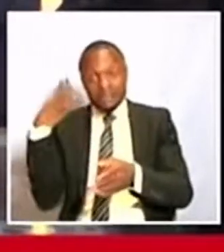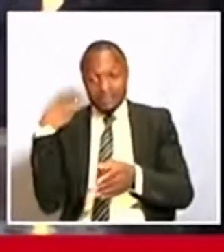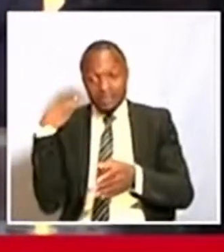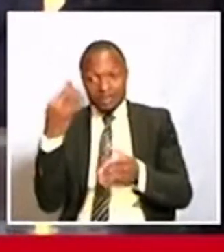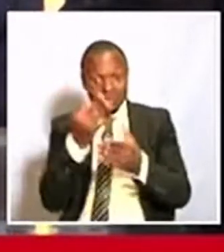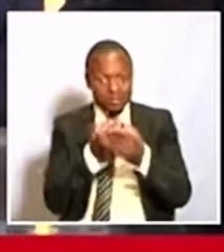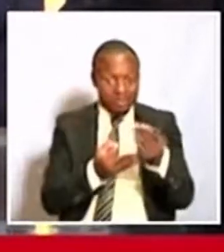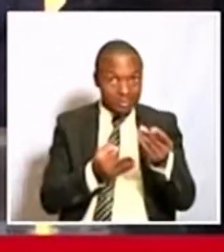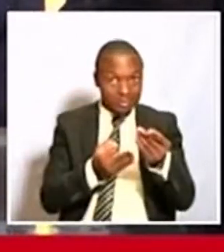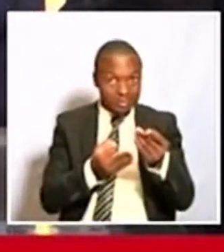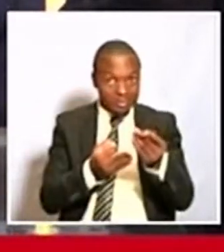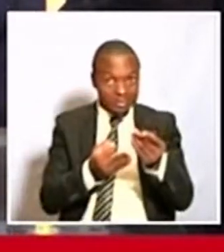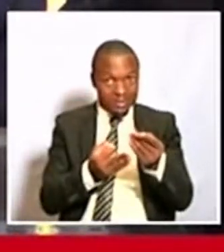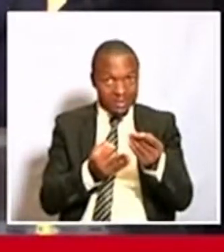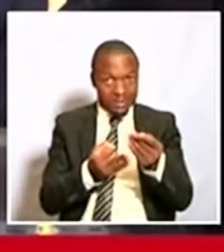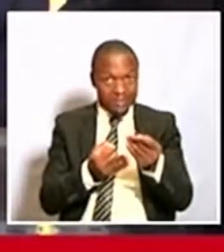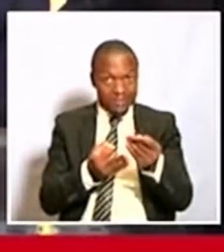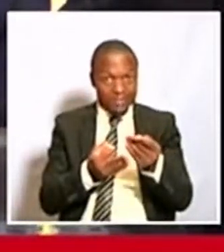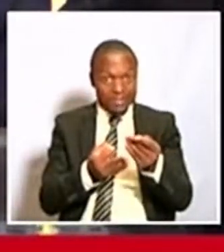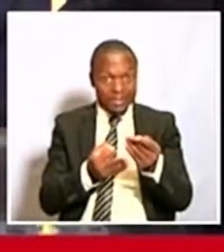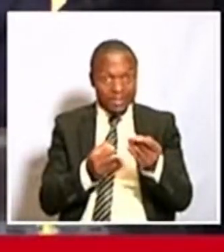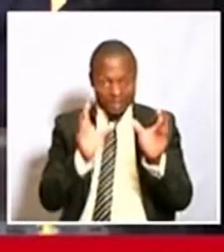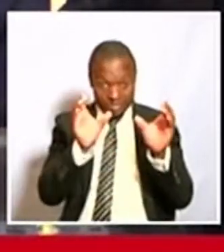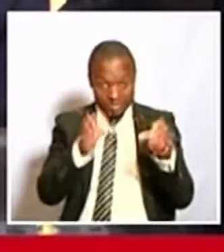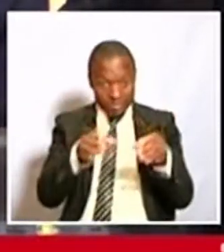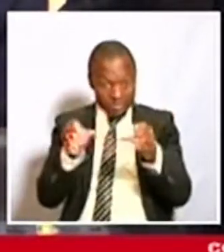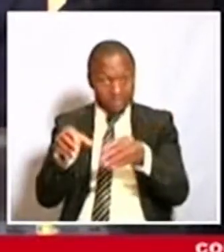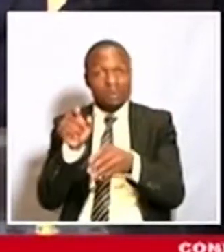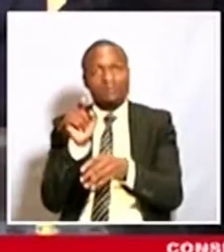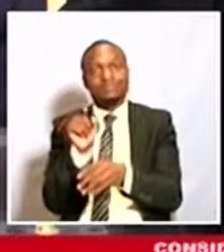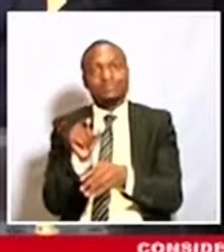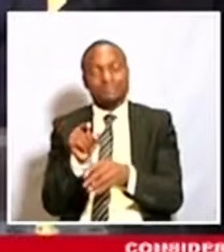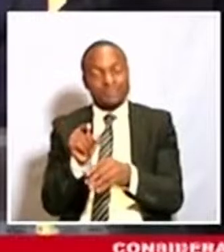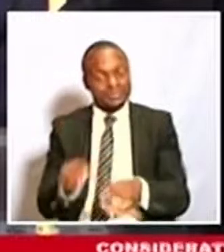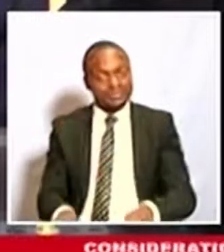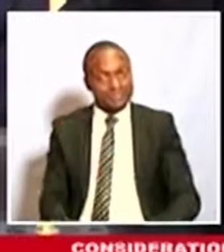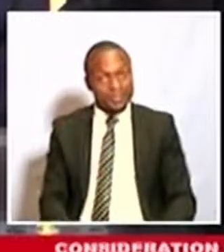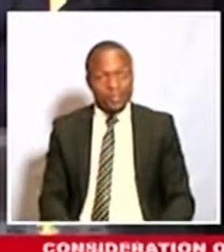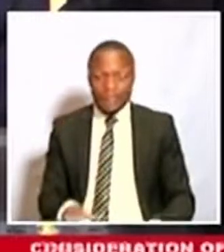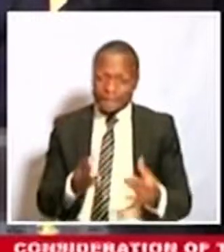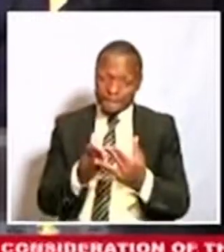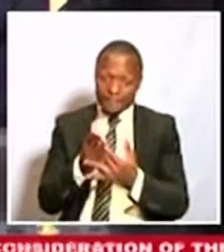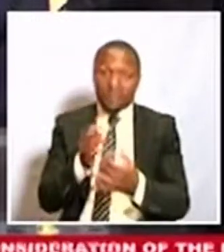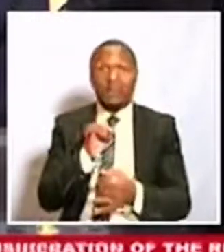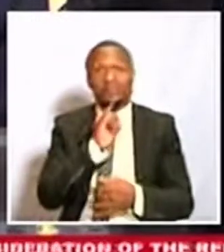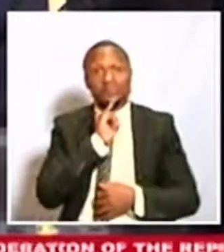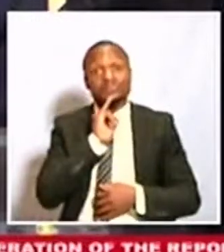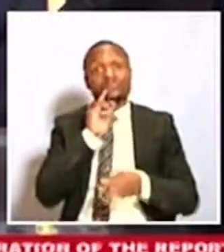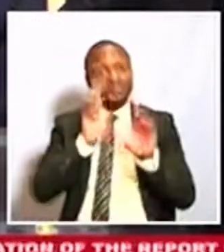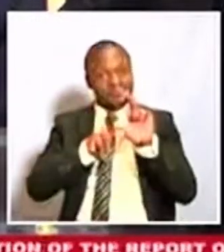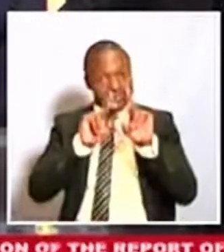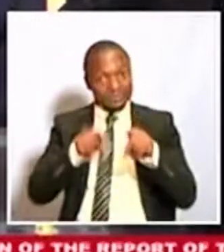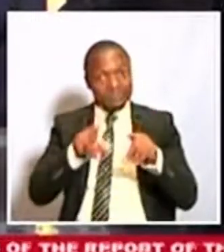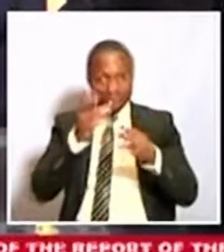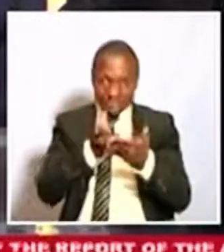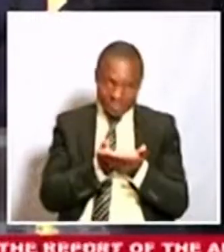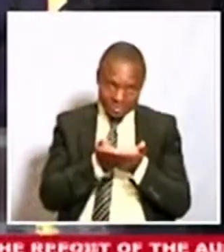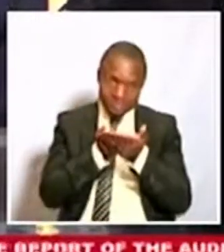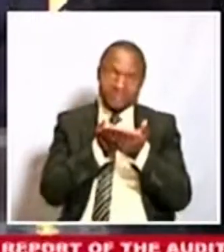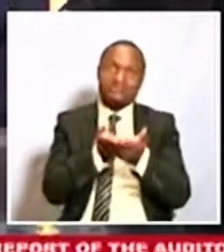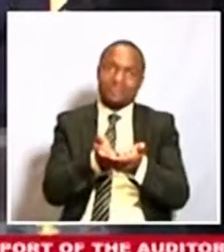forms and indeed from the appropriate committees. So through ISOCA Chair, I wish to submit